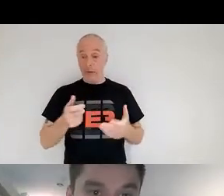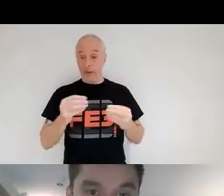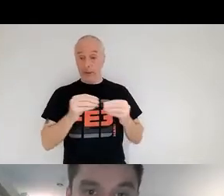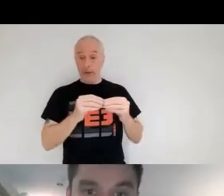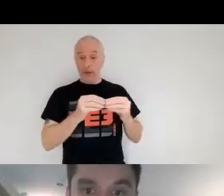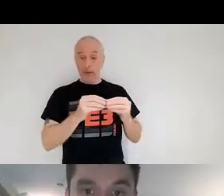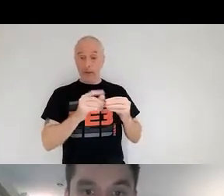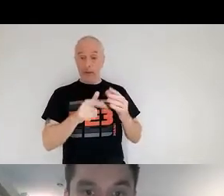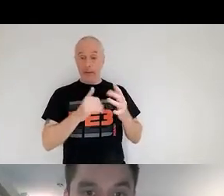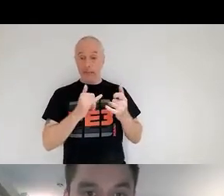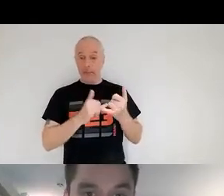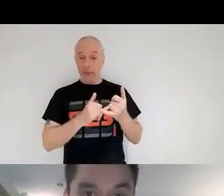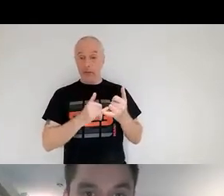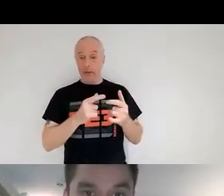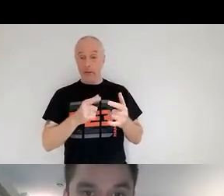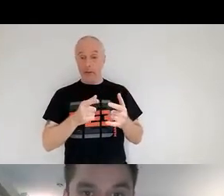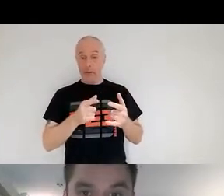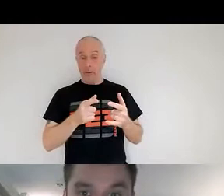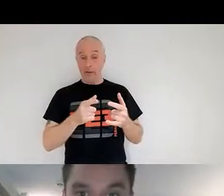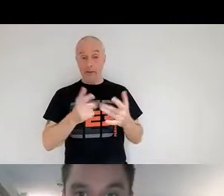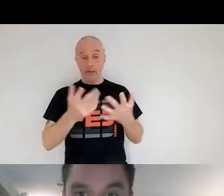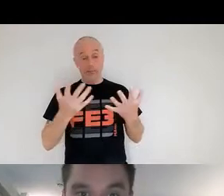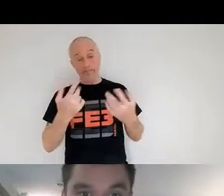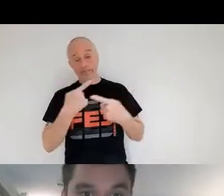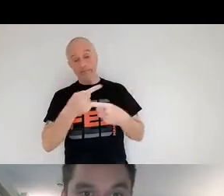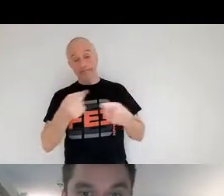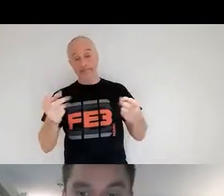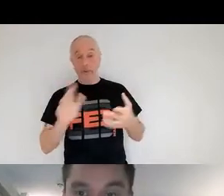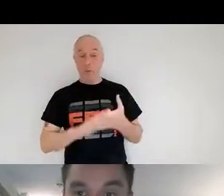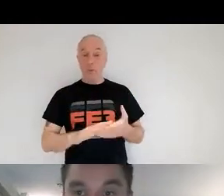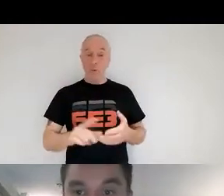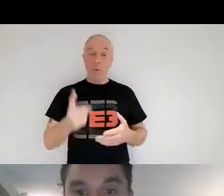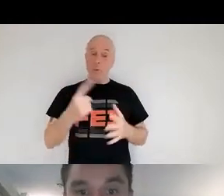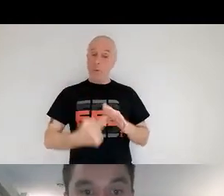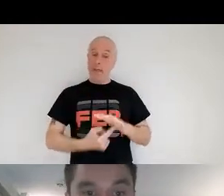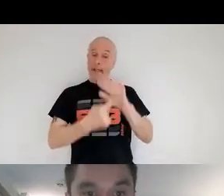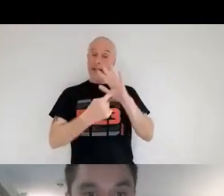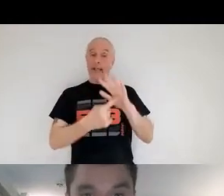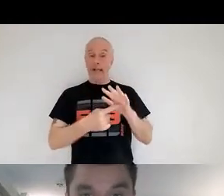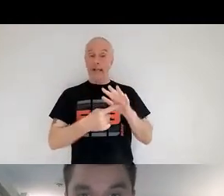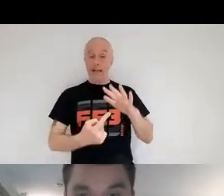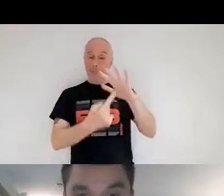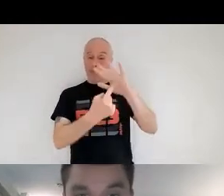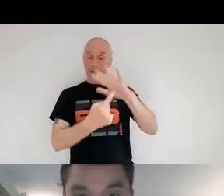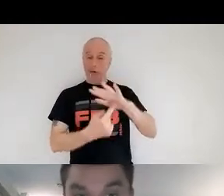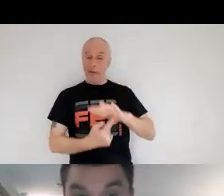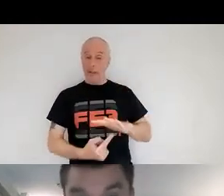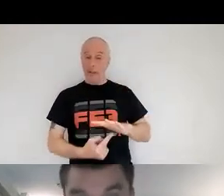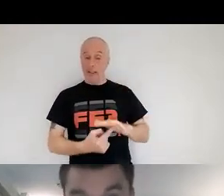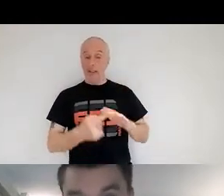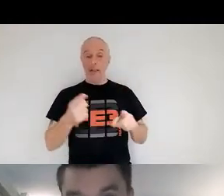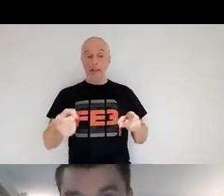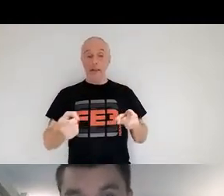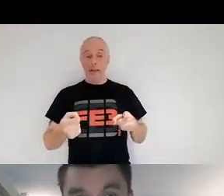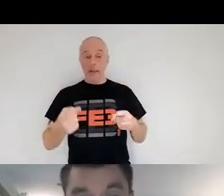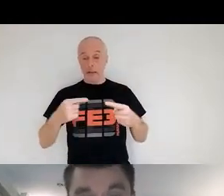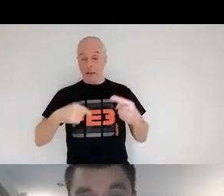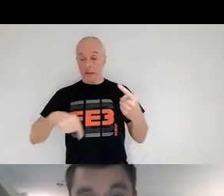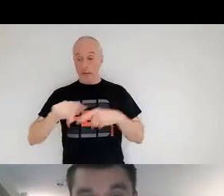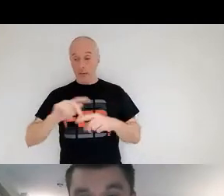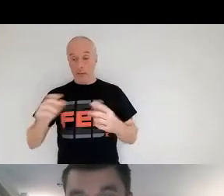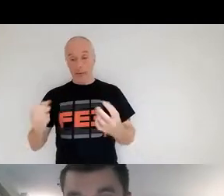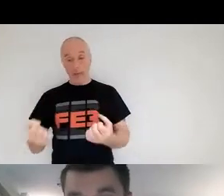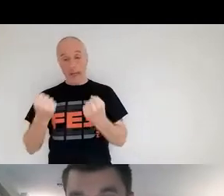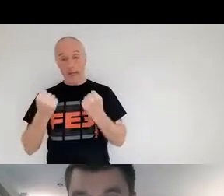of, often flags it as being one of the key priorities, particularly within the energy space. And there are